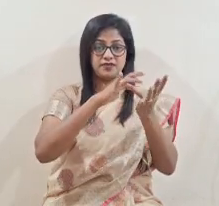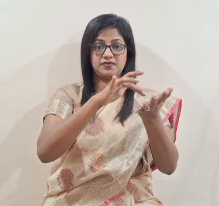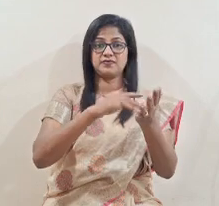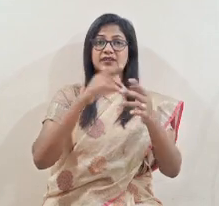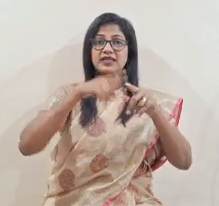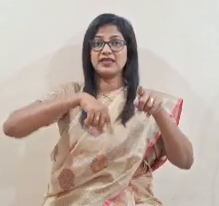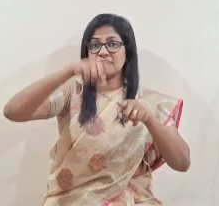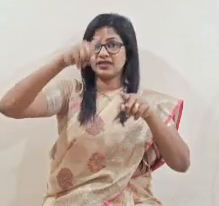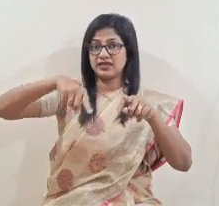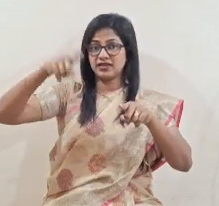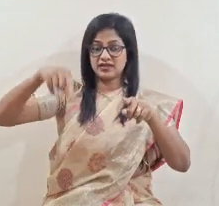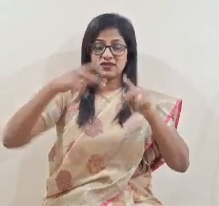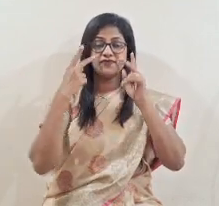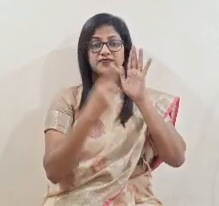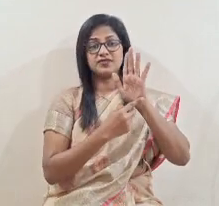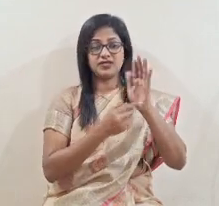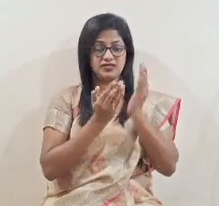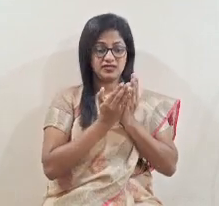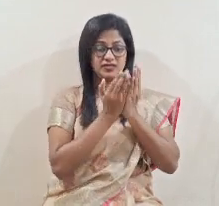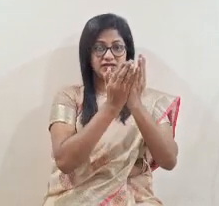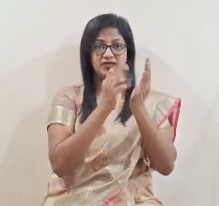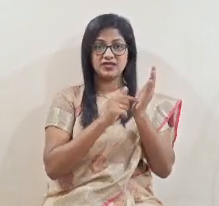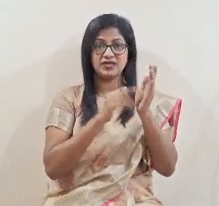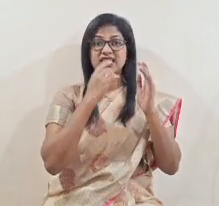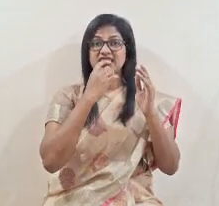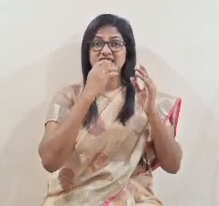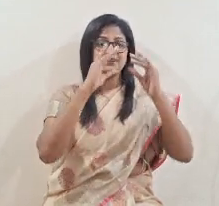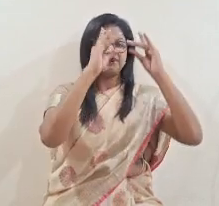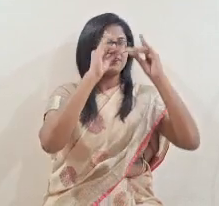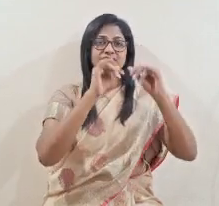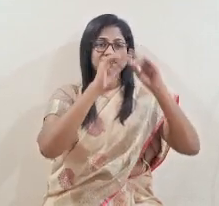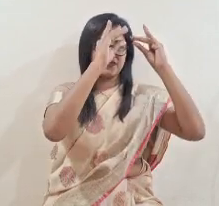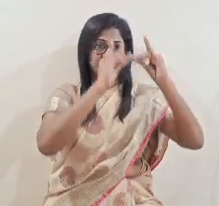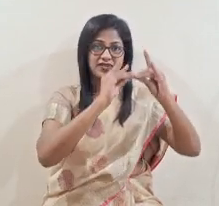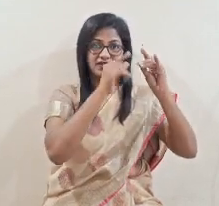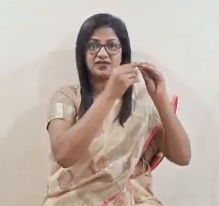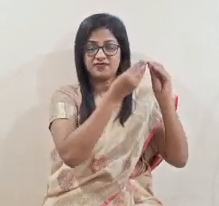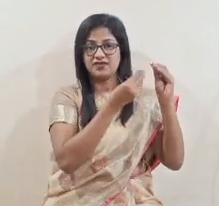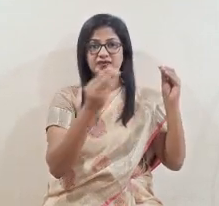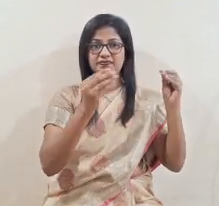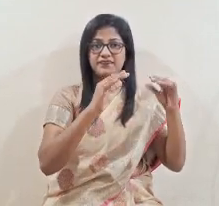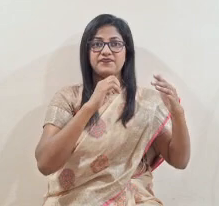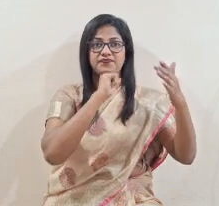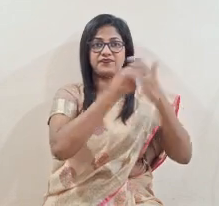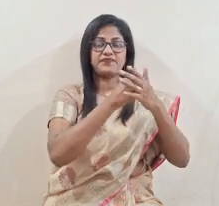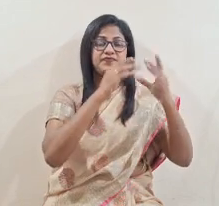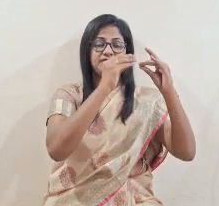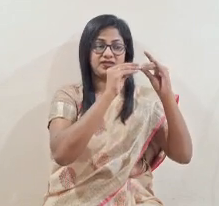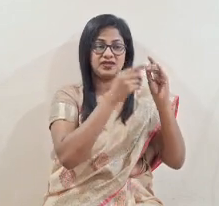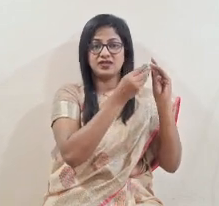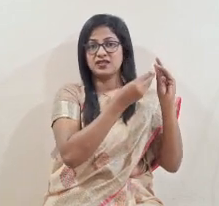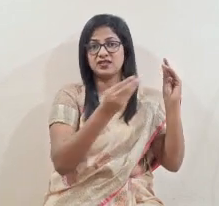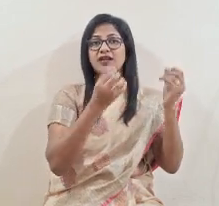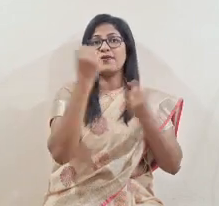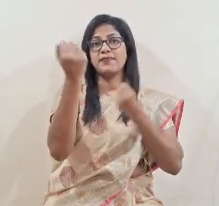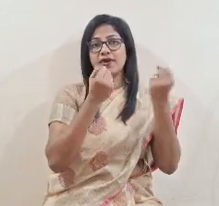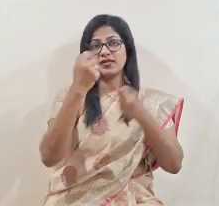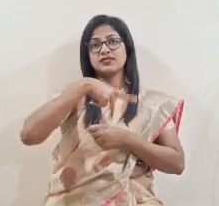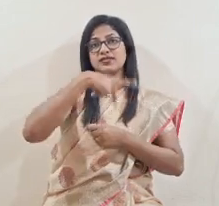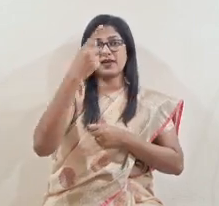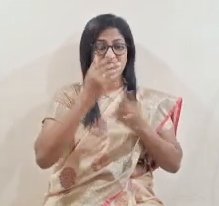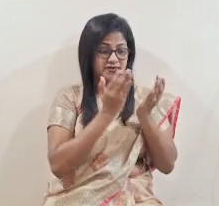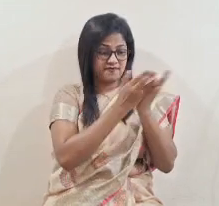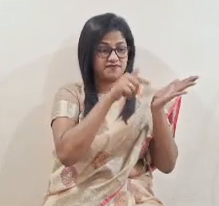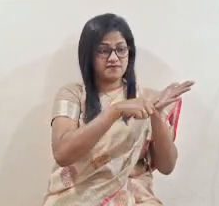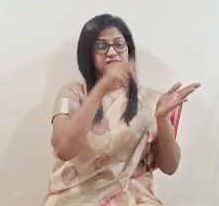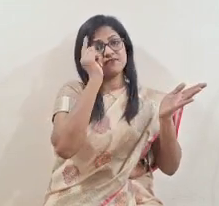see that maximum at the ferry location Ferry Wharf and Gateway of India, maximum ferry location, maximum users use bus and cab